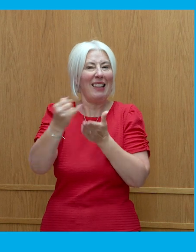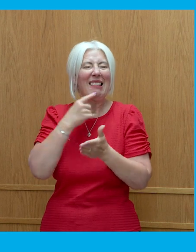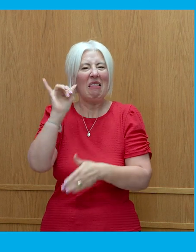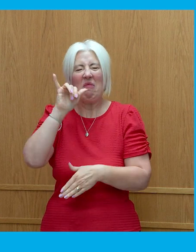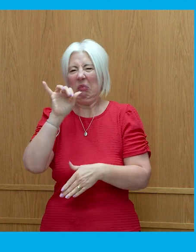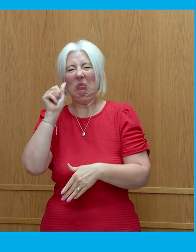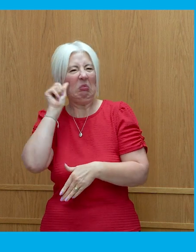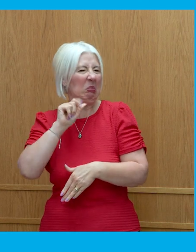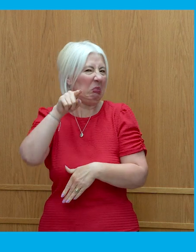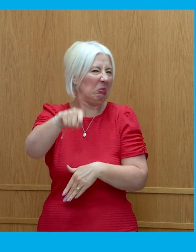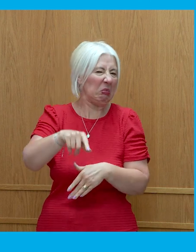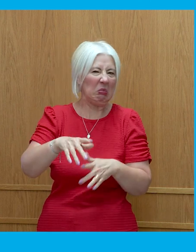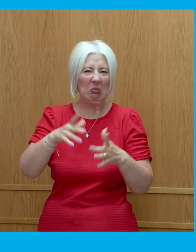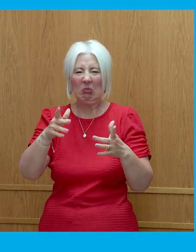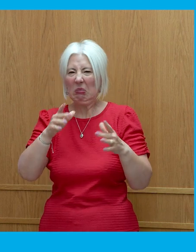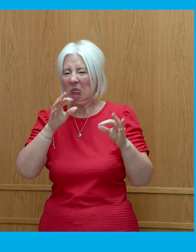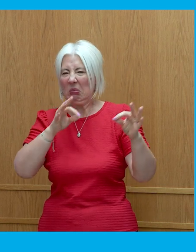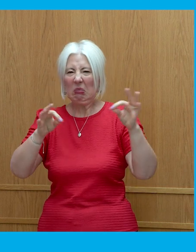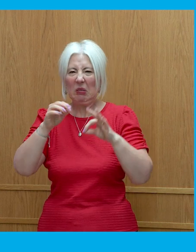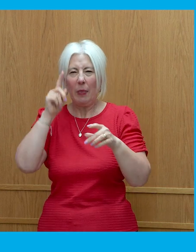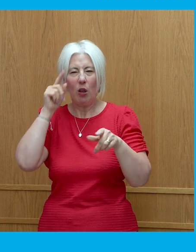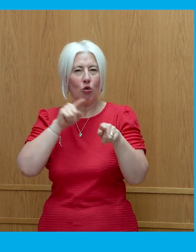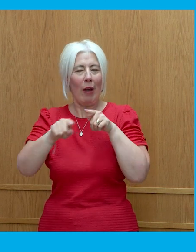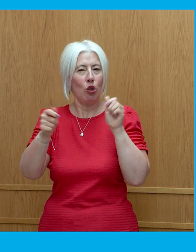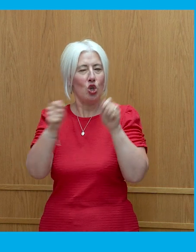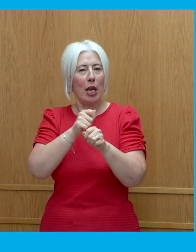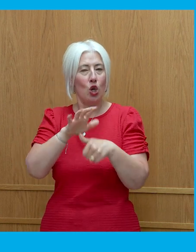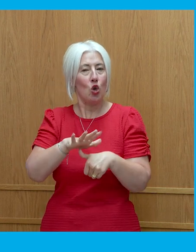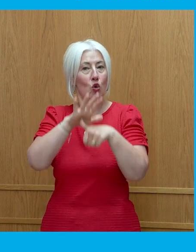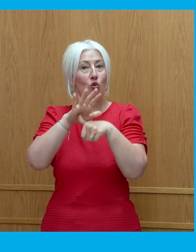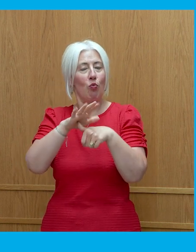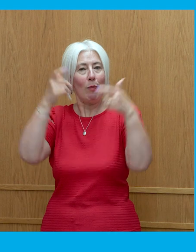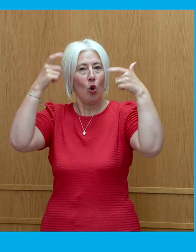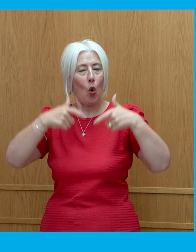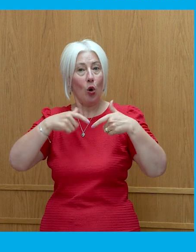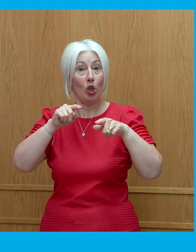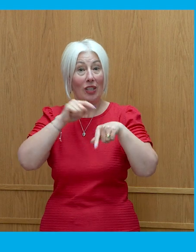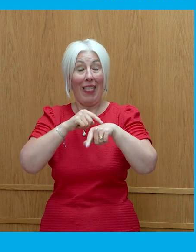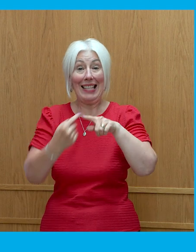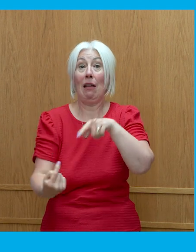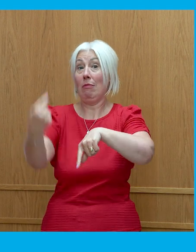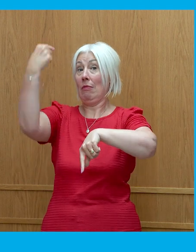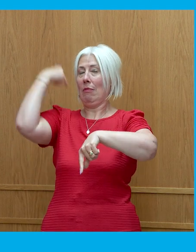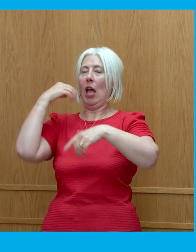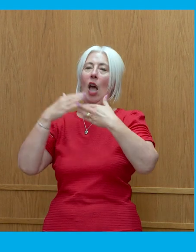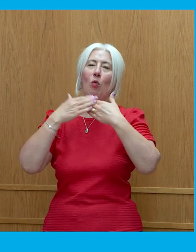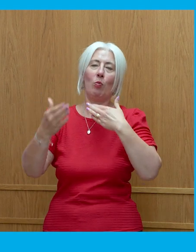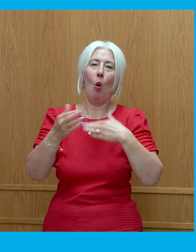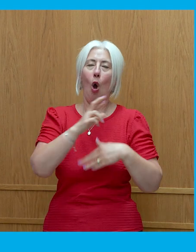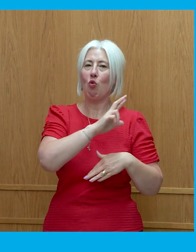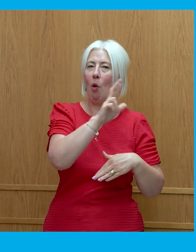or sort of like a sort of thinly veiled attempt to change the Supreme Court, because the Supreme Court back then was more Republican